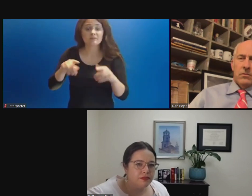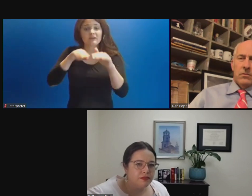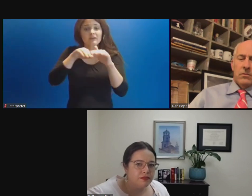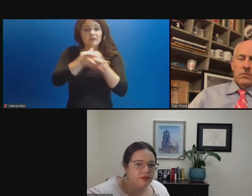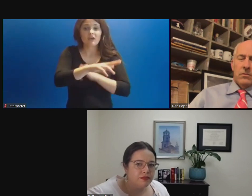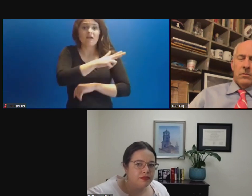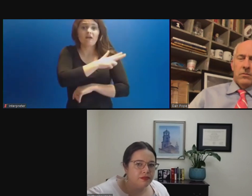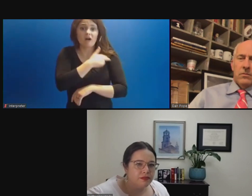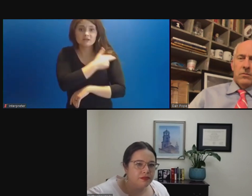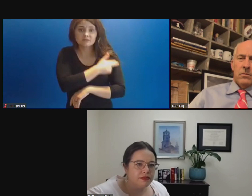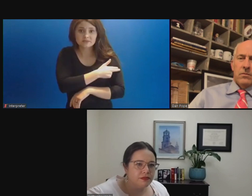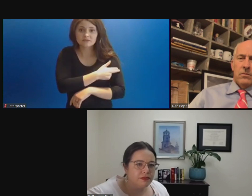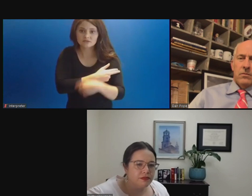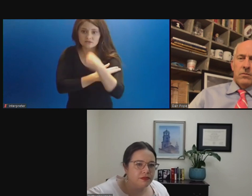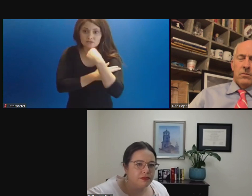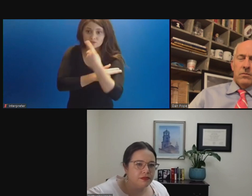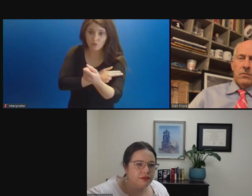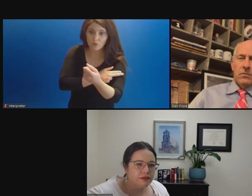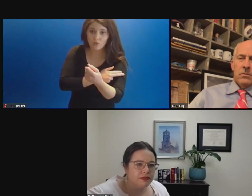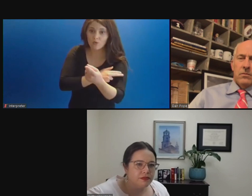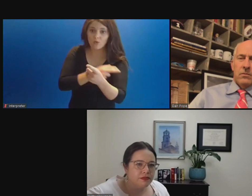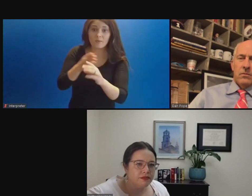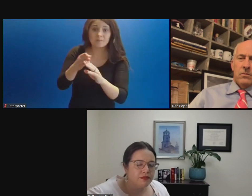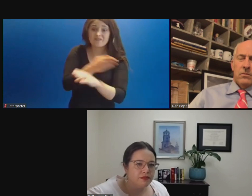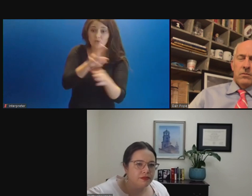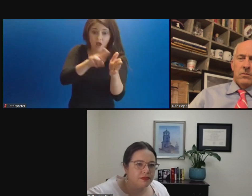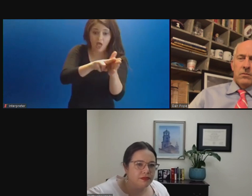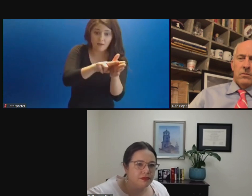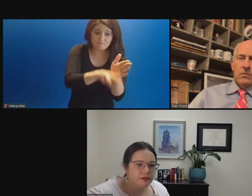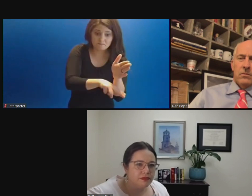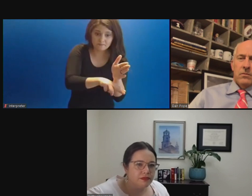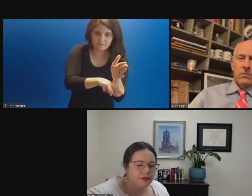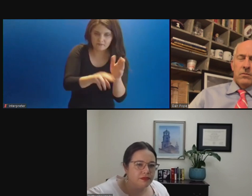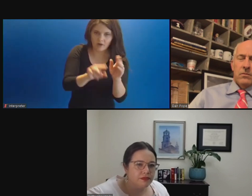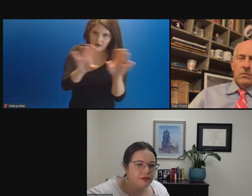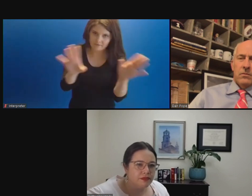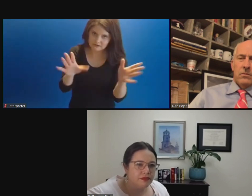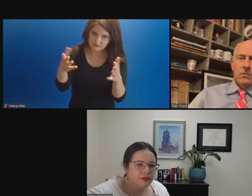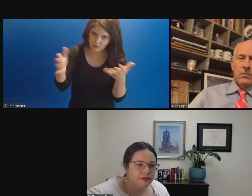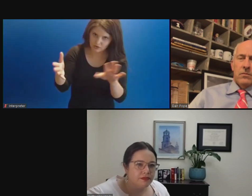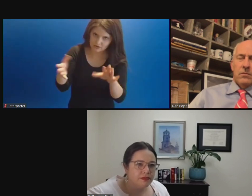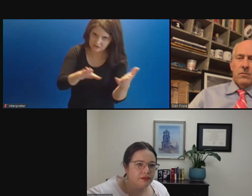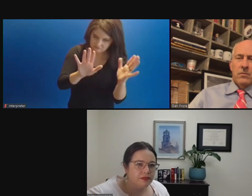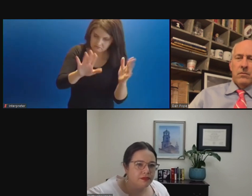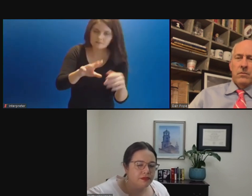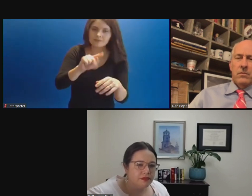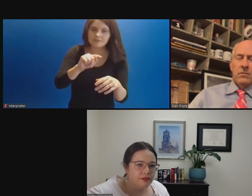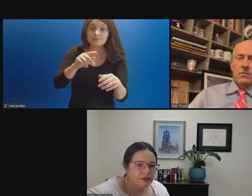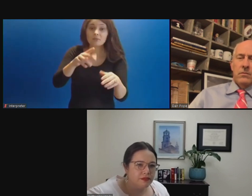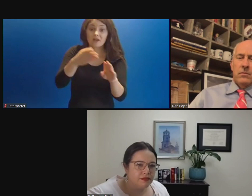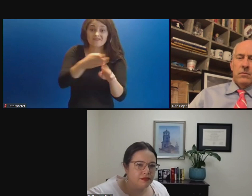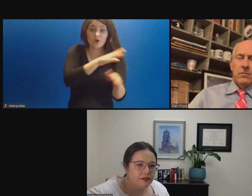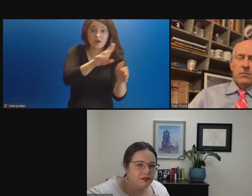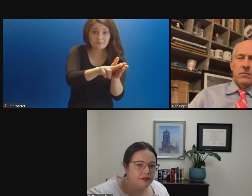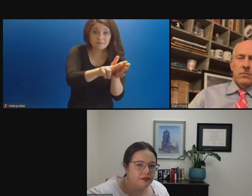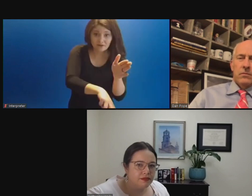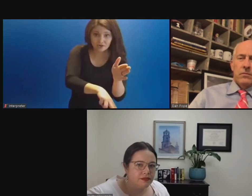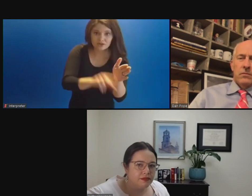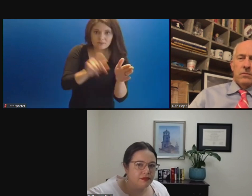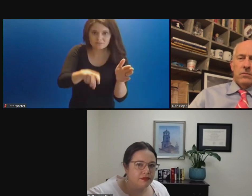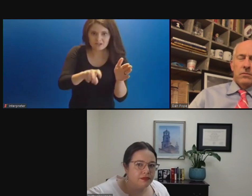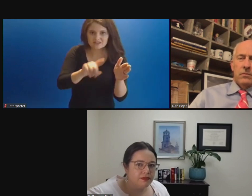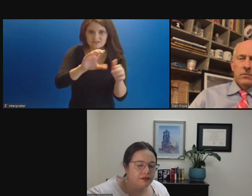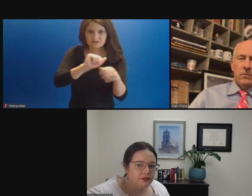hospital, they were told that before they could be buried, they passed away obviously, before they could be buried, they would have to have